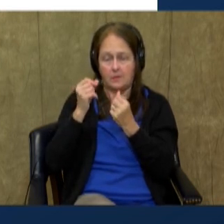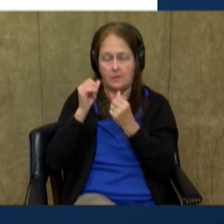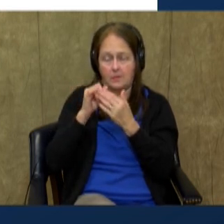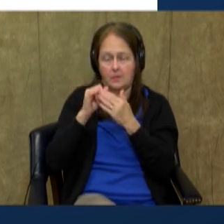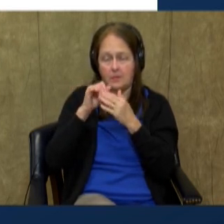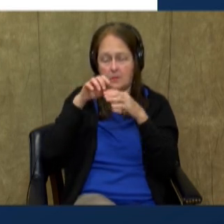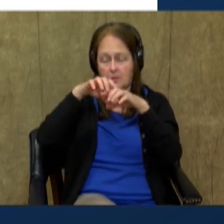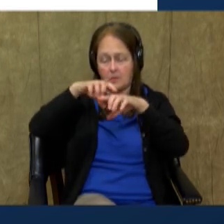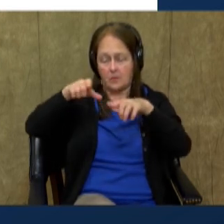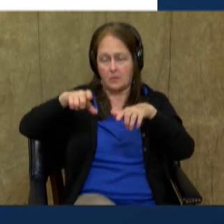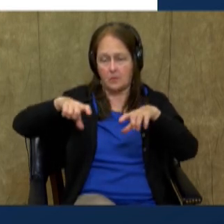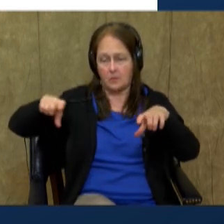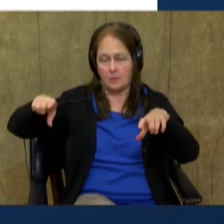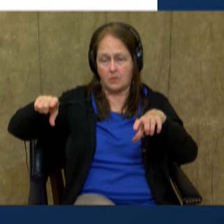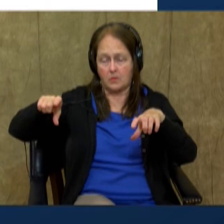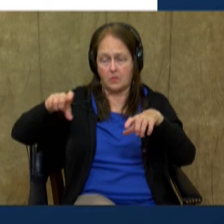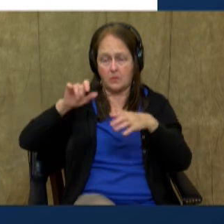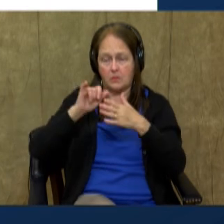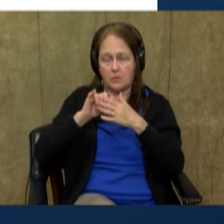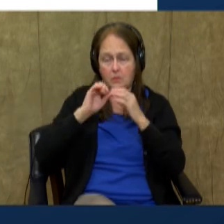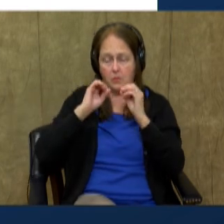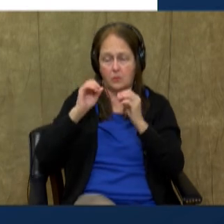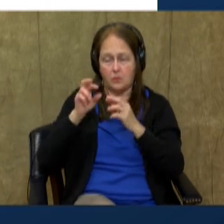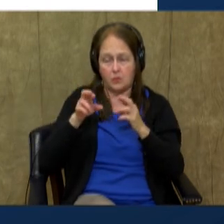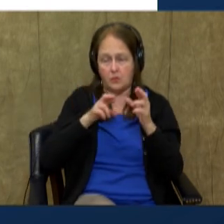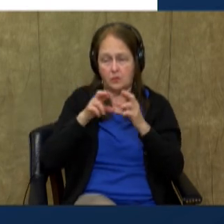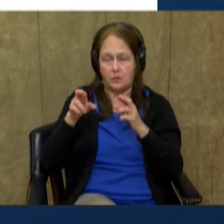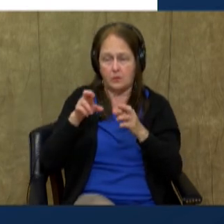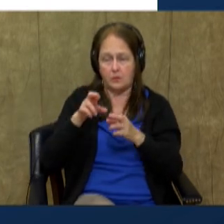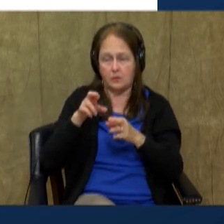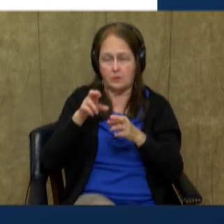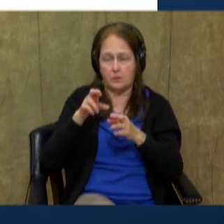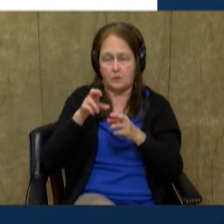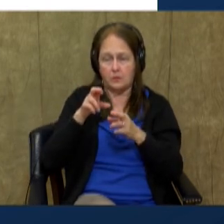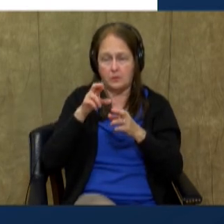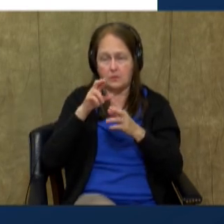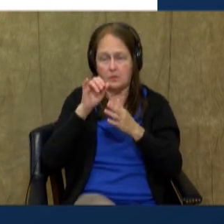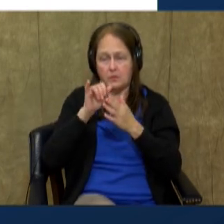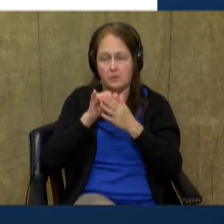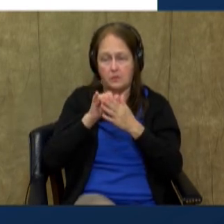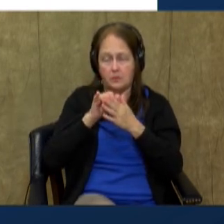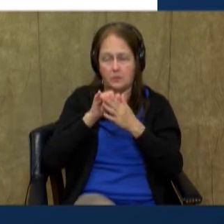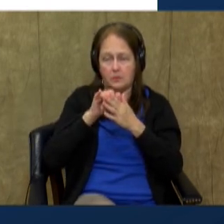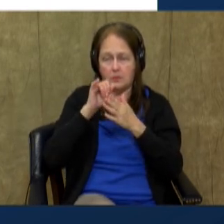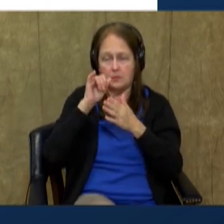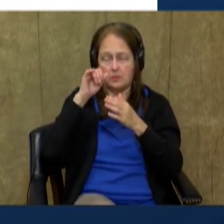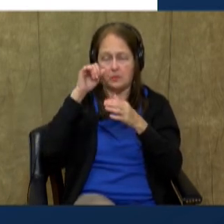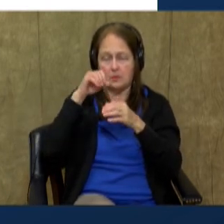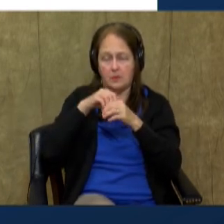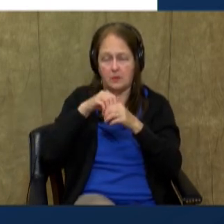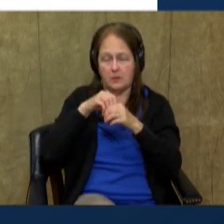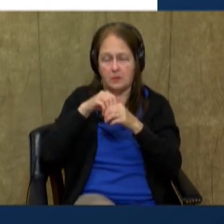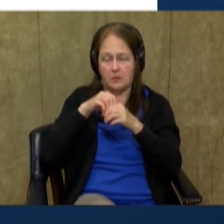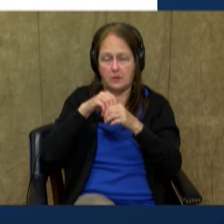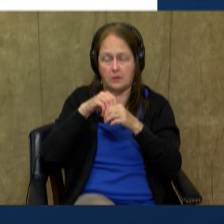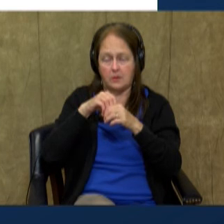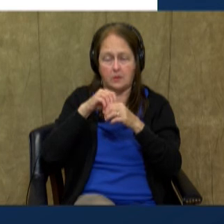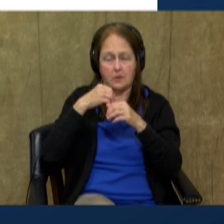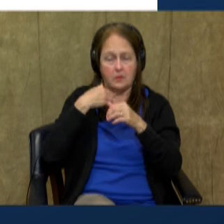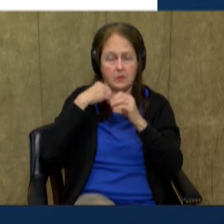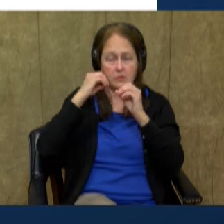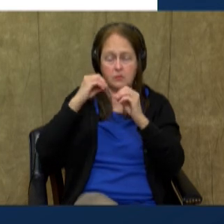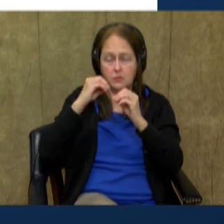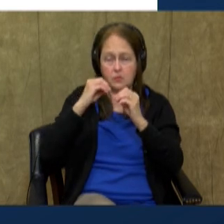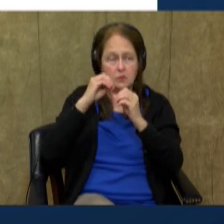it has no coastline, that there are no rivers running through it, that it is entirely inland, or that it has